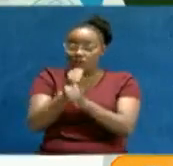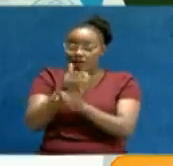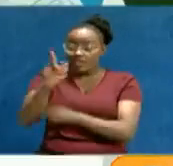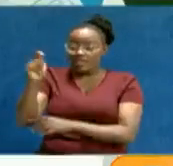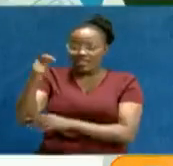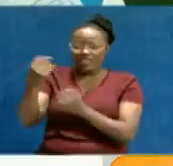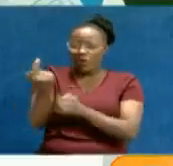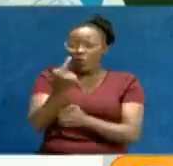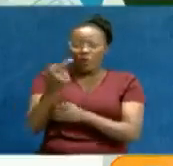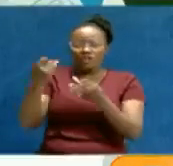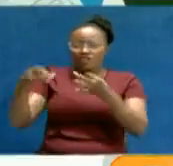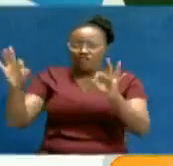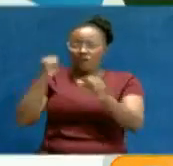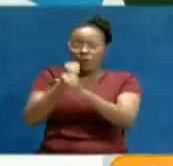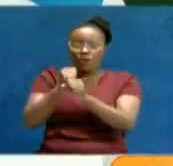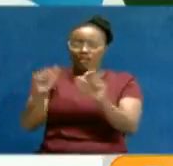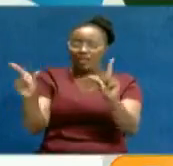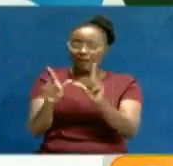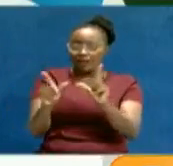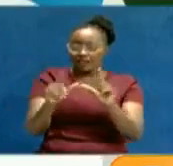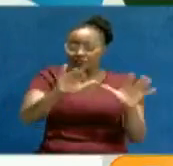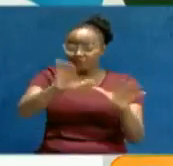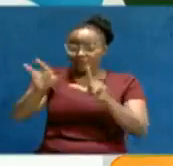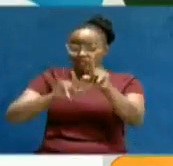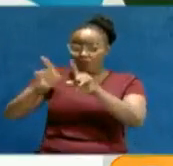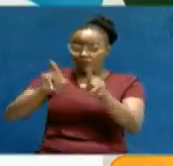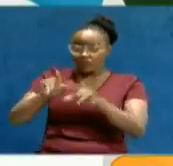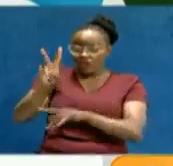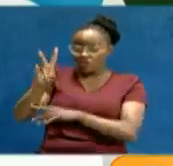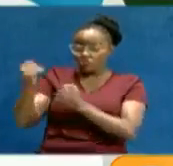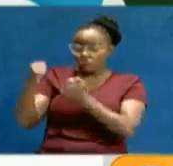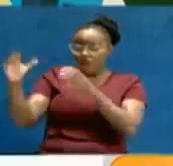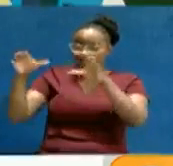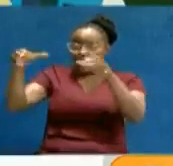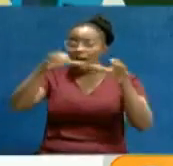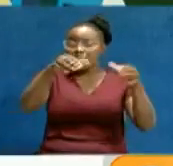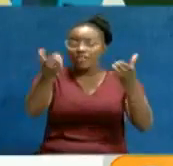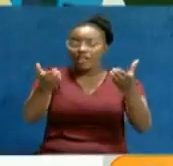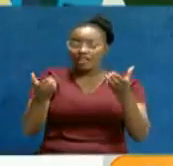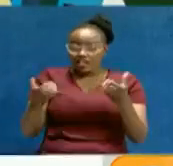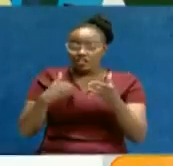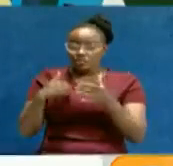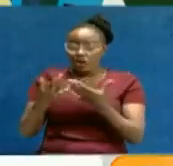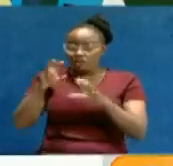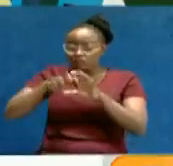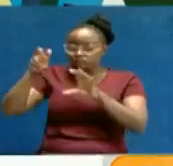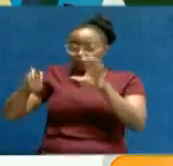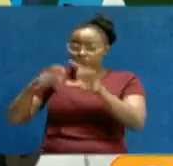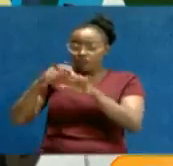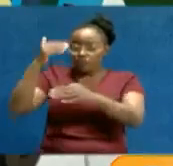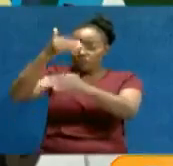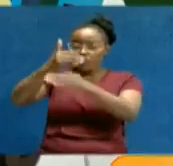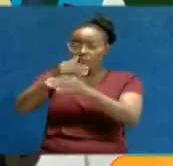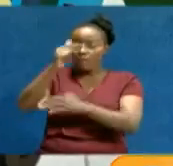Kenya acquire free work permits. On tourism, tour operators from Kenya are required to offload at border points.